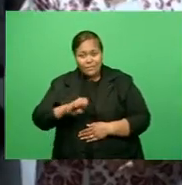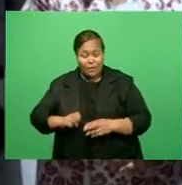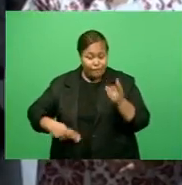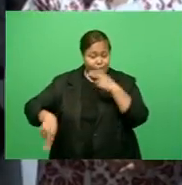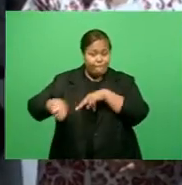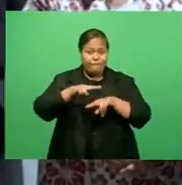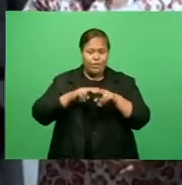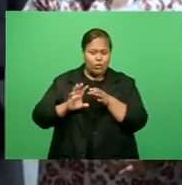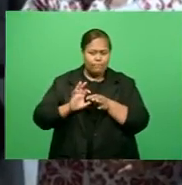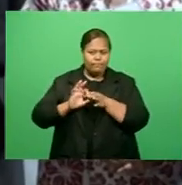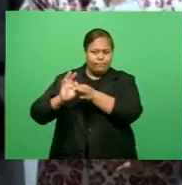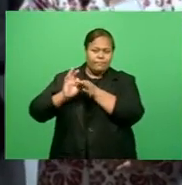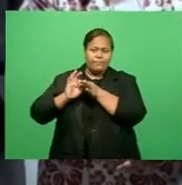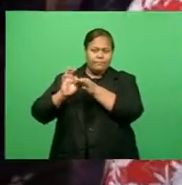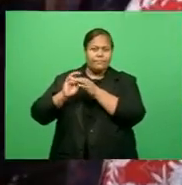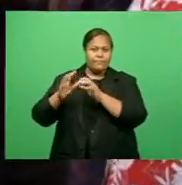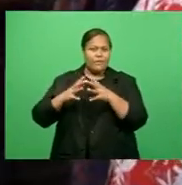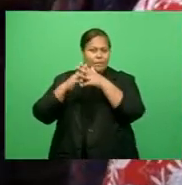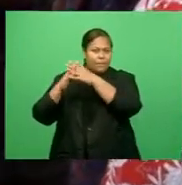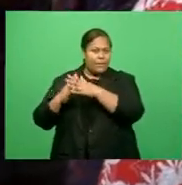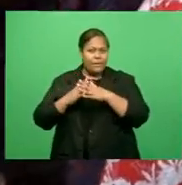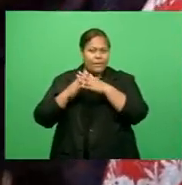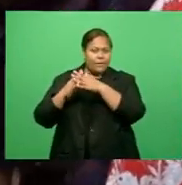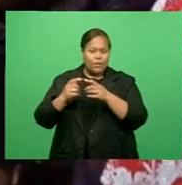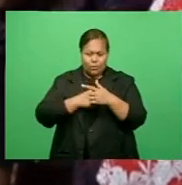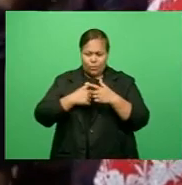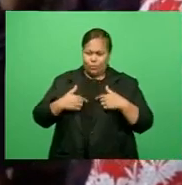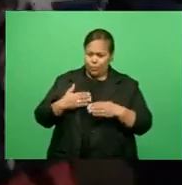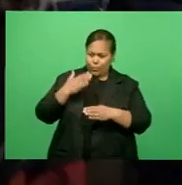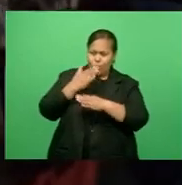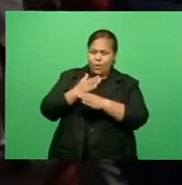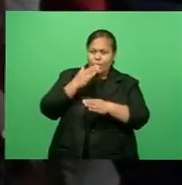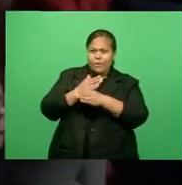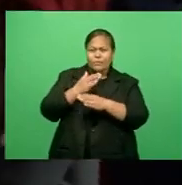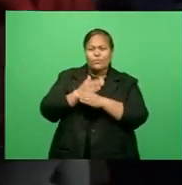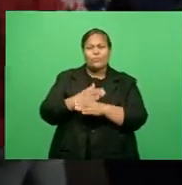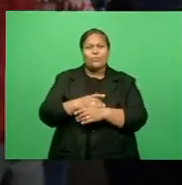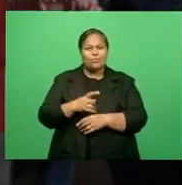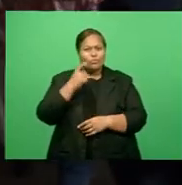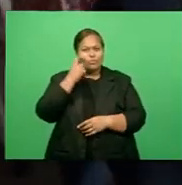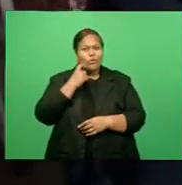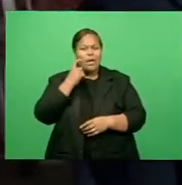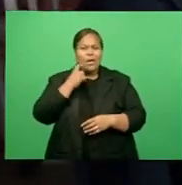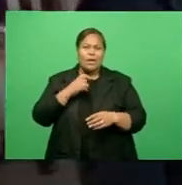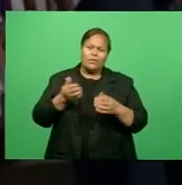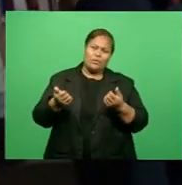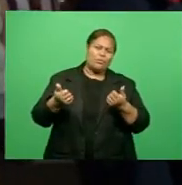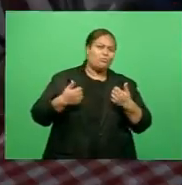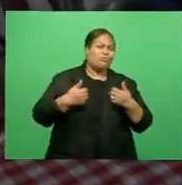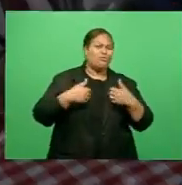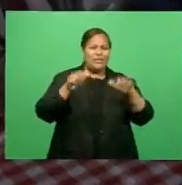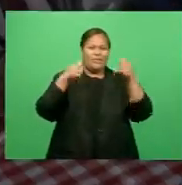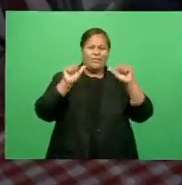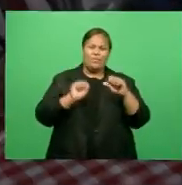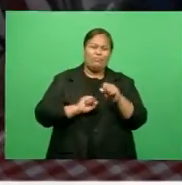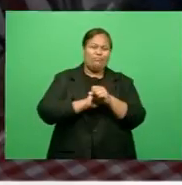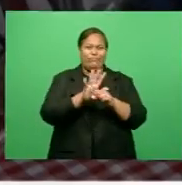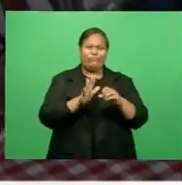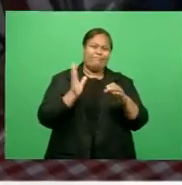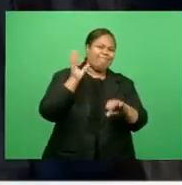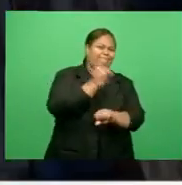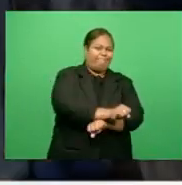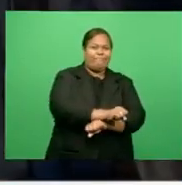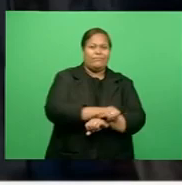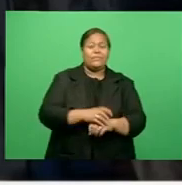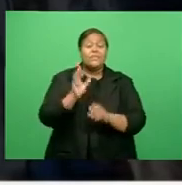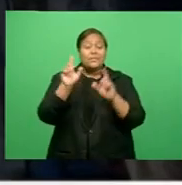with the United States of America as we work to winning the battle against this pandemic. The celebrations was attended